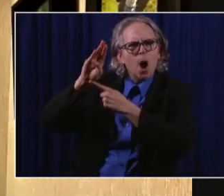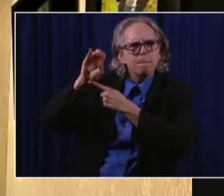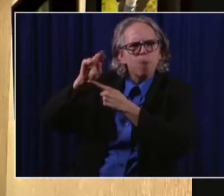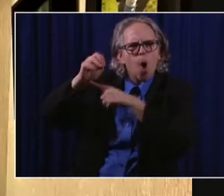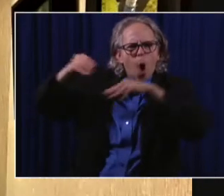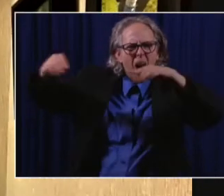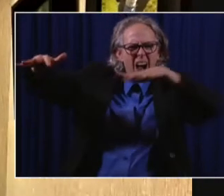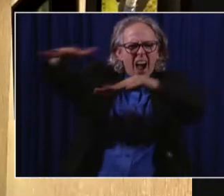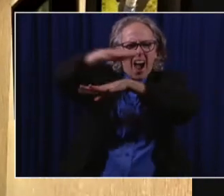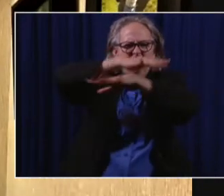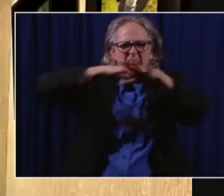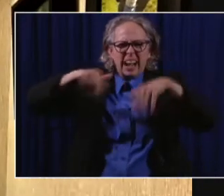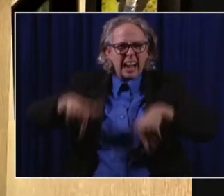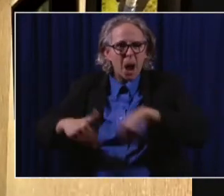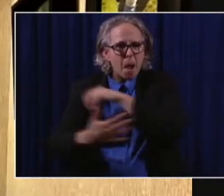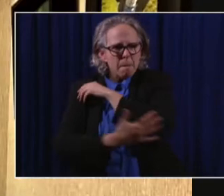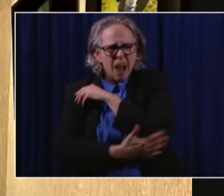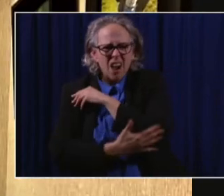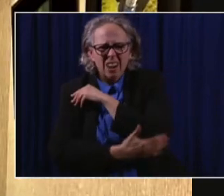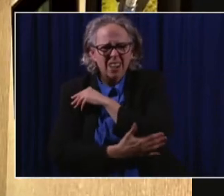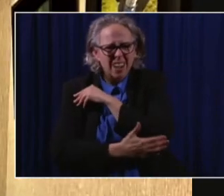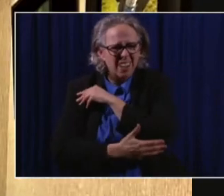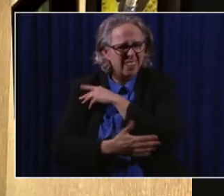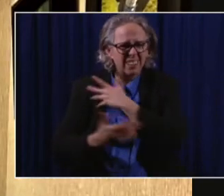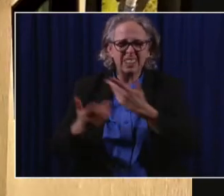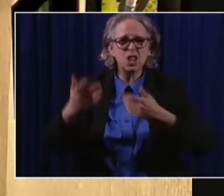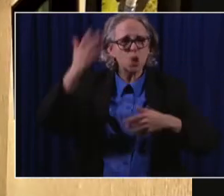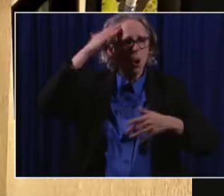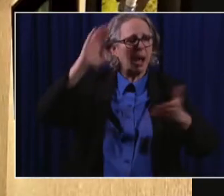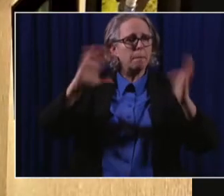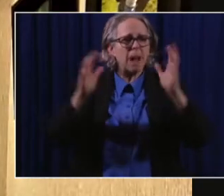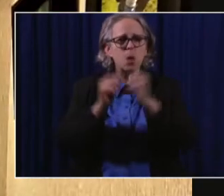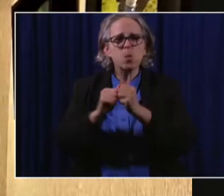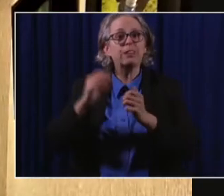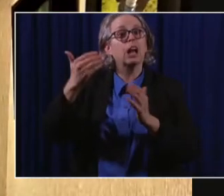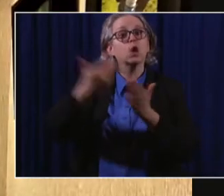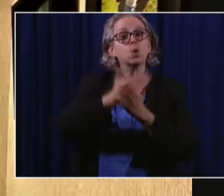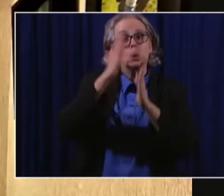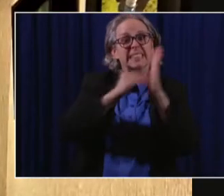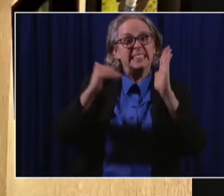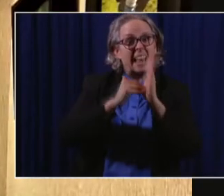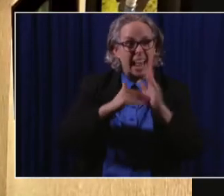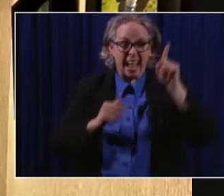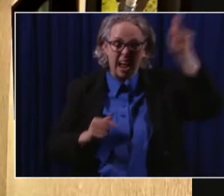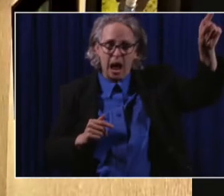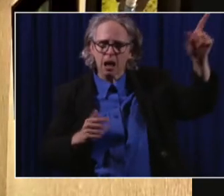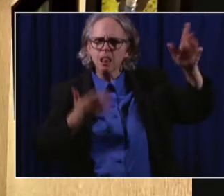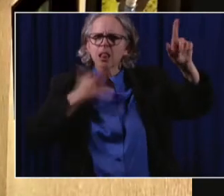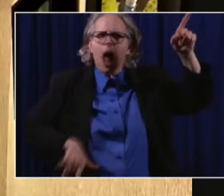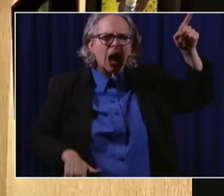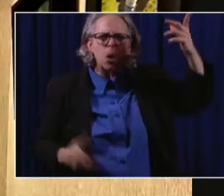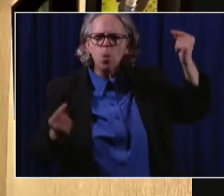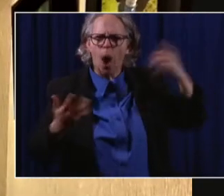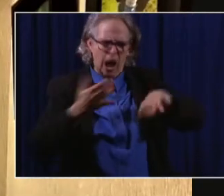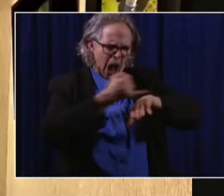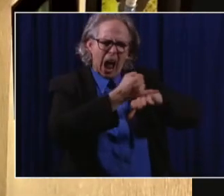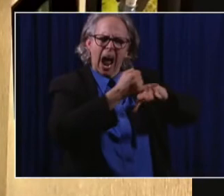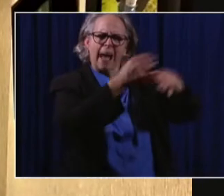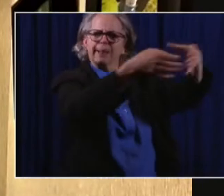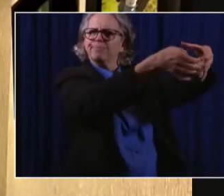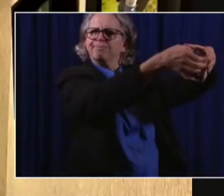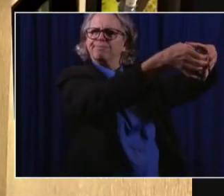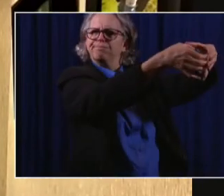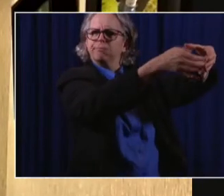can stop new cases from coming in. And so we do have to adjust to this new normal, and that means spending time with each